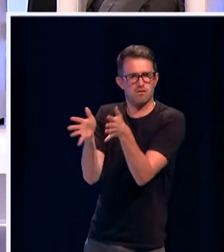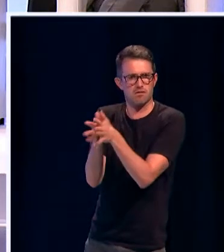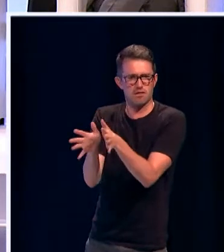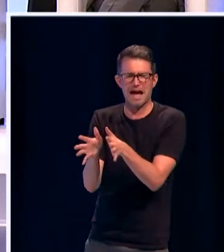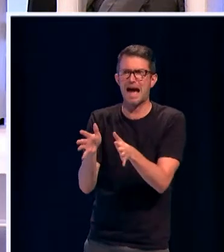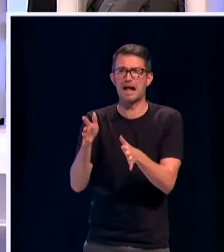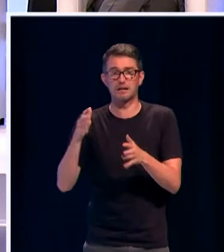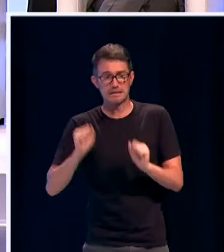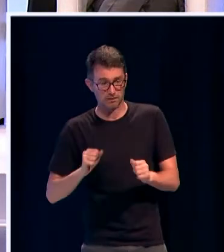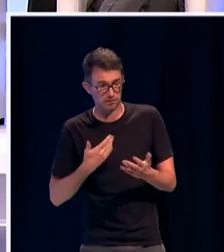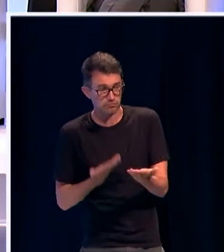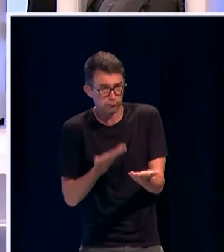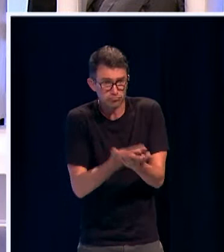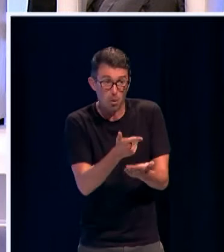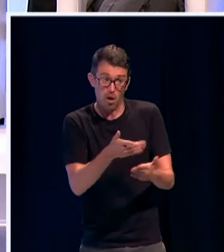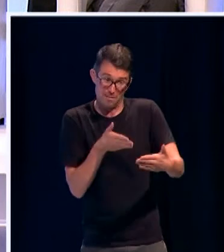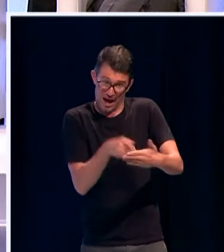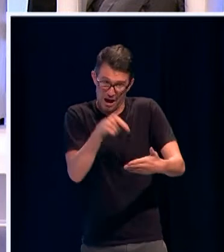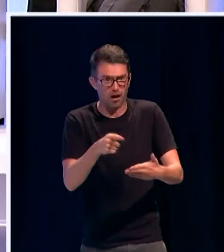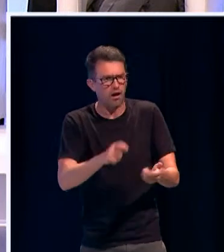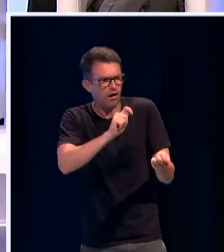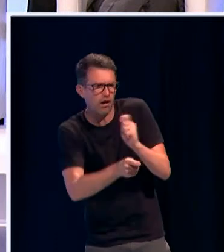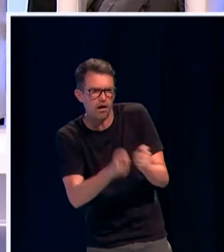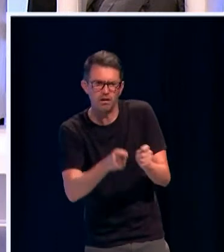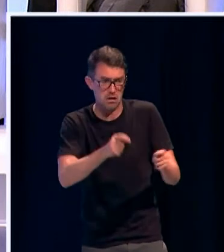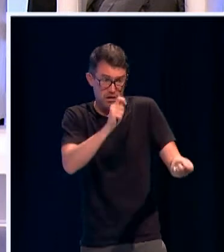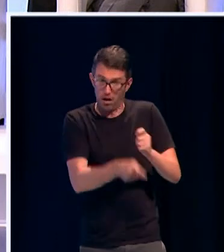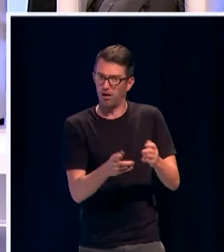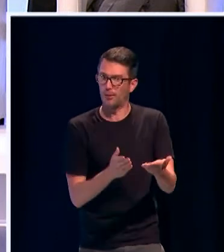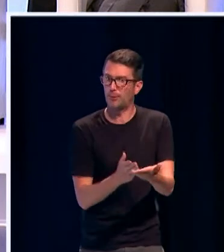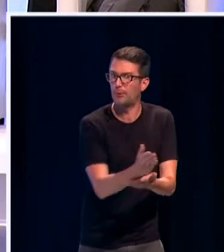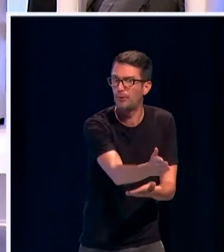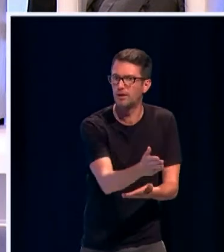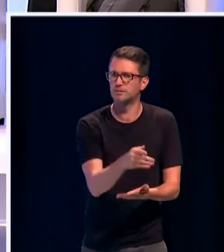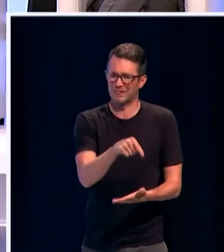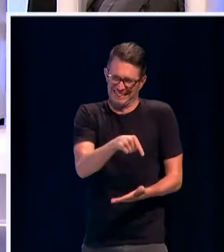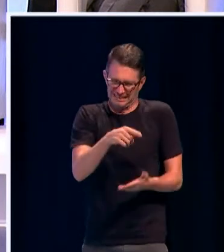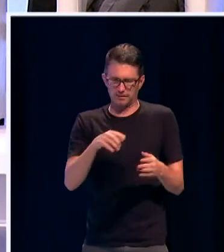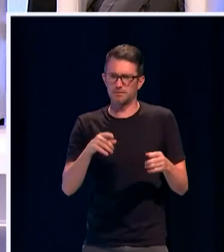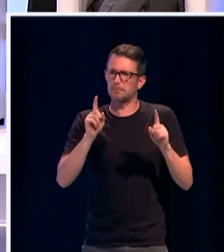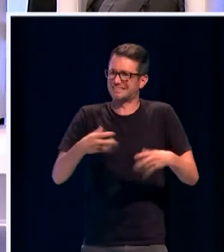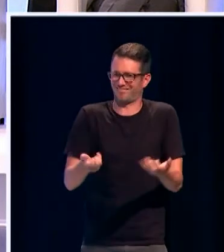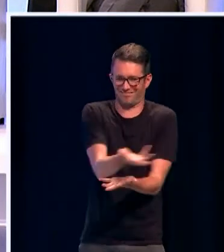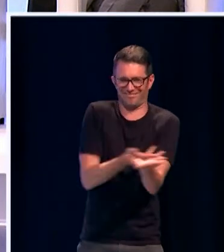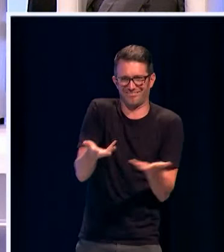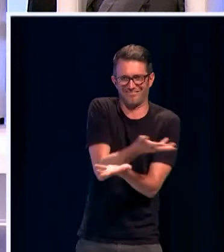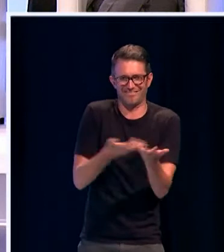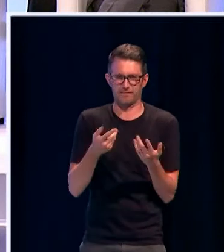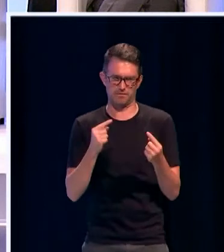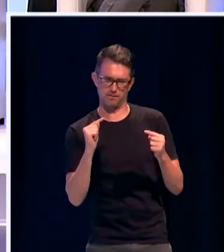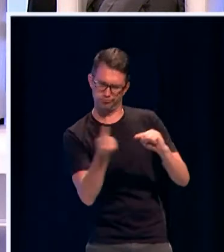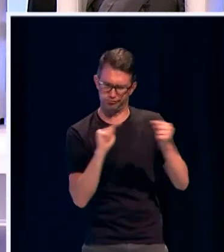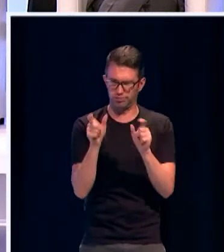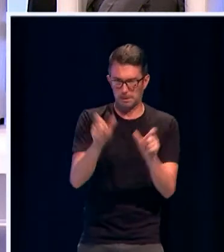rights approach, the workshop stimulated the participants to an interaction on the